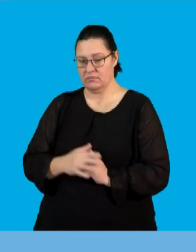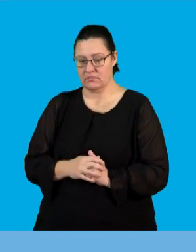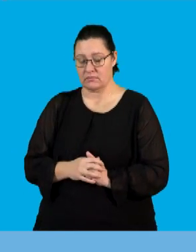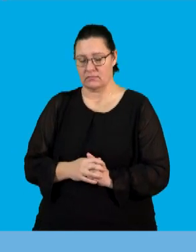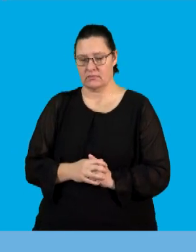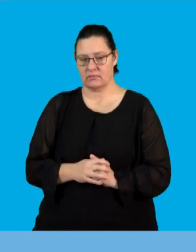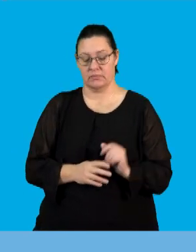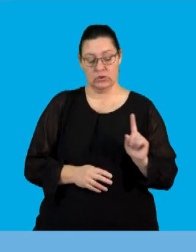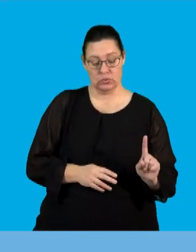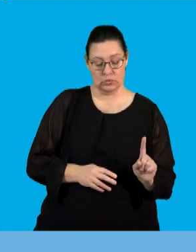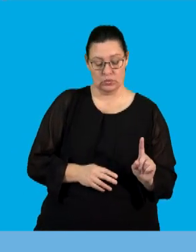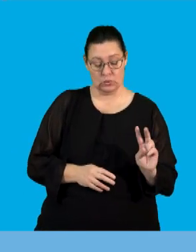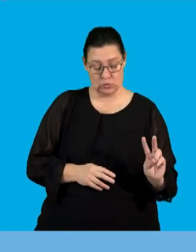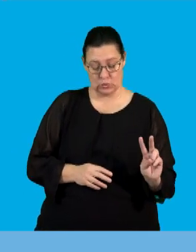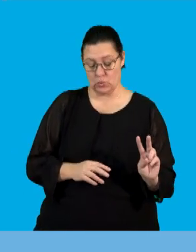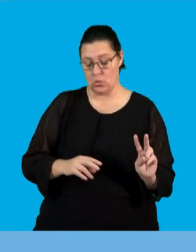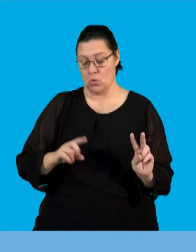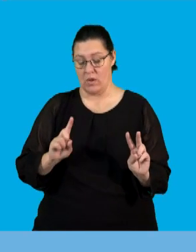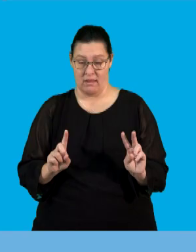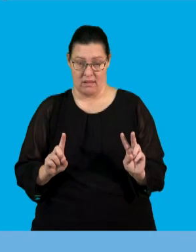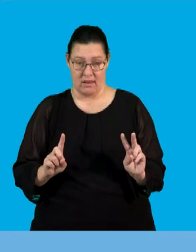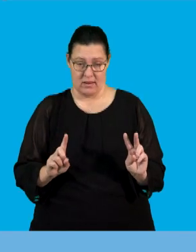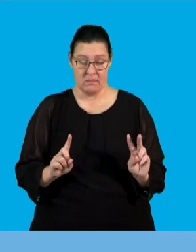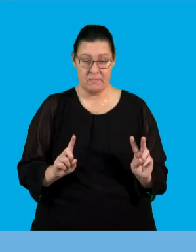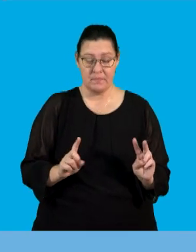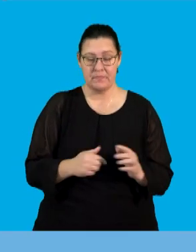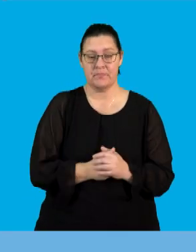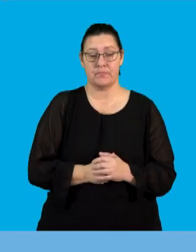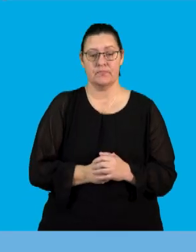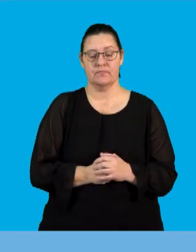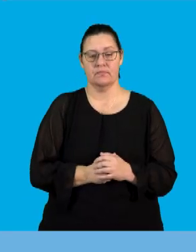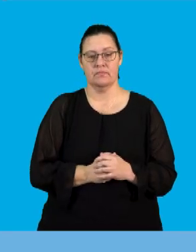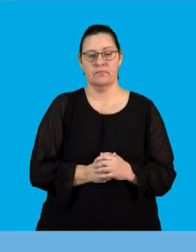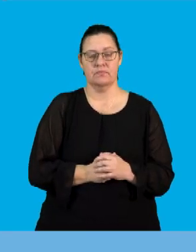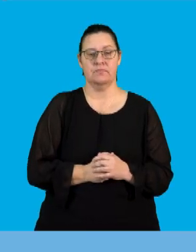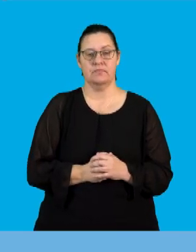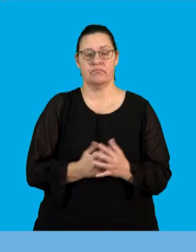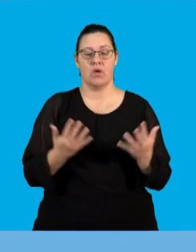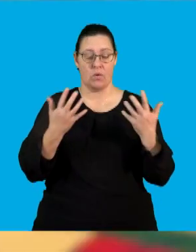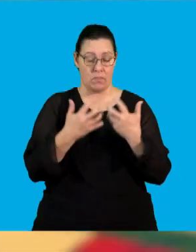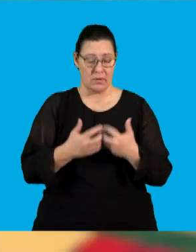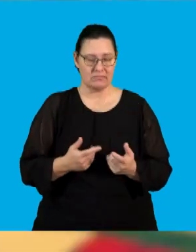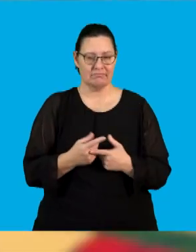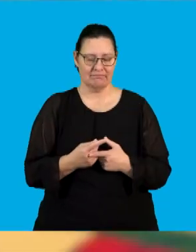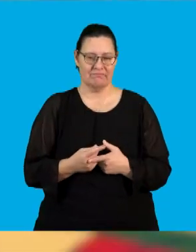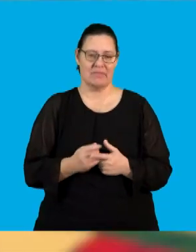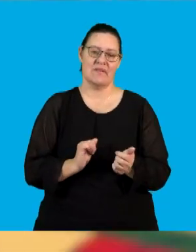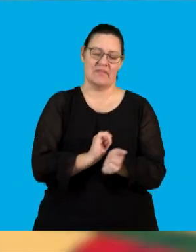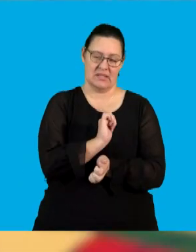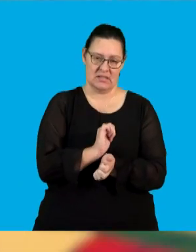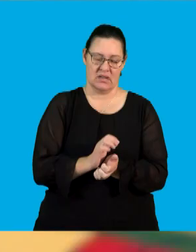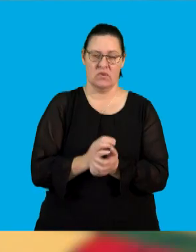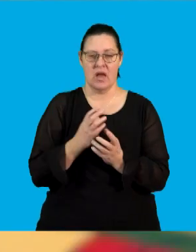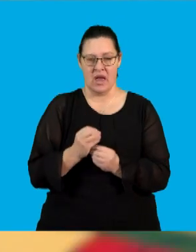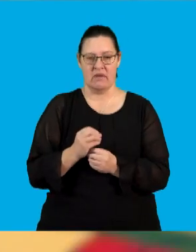oxygen. So the ratio is fixed for this particular compound. So all these compounds that you're talking about here, they have a fixed ratio. For you to